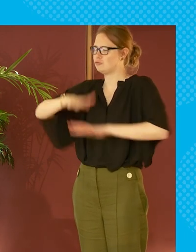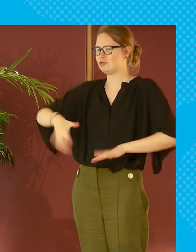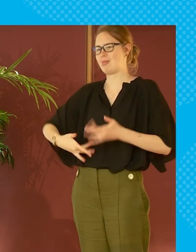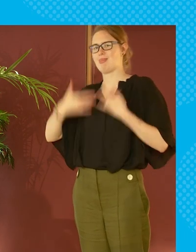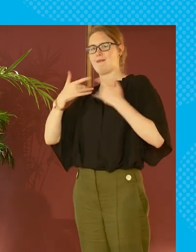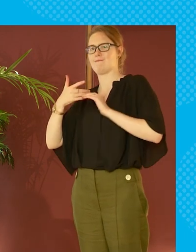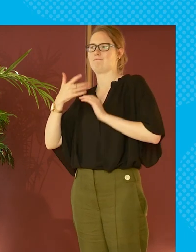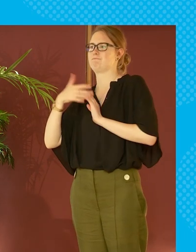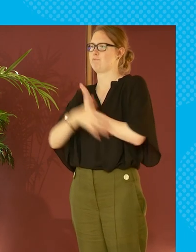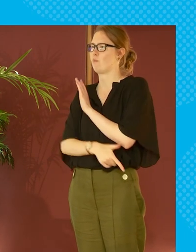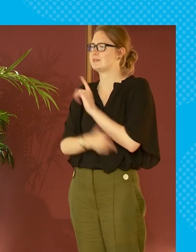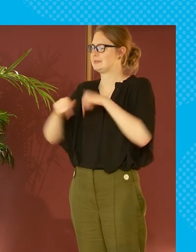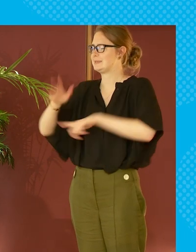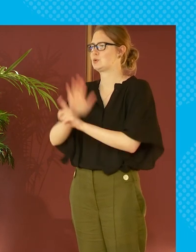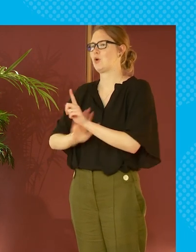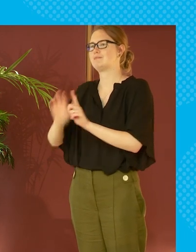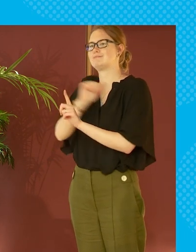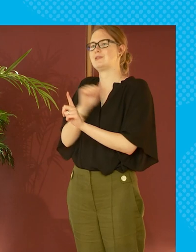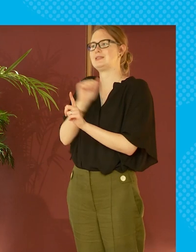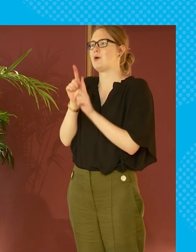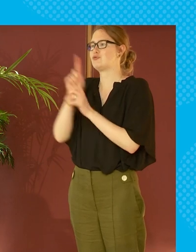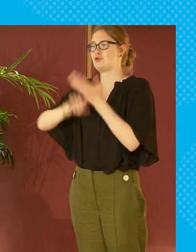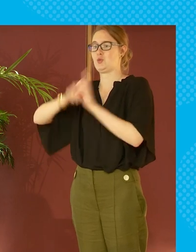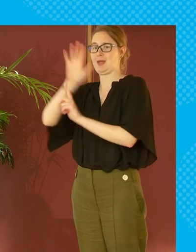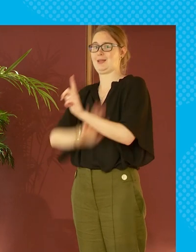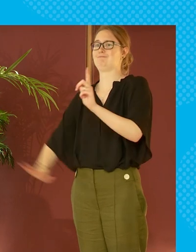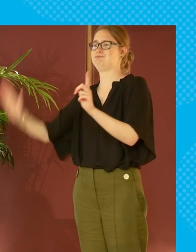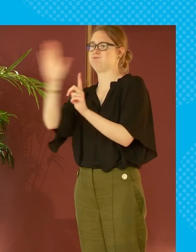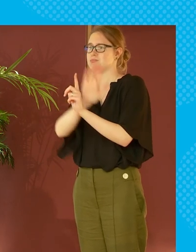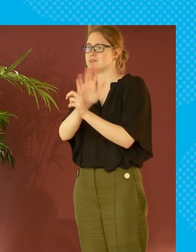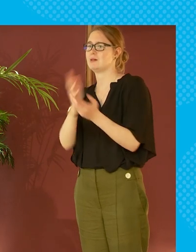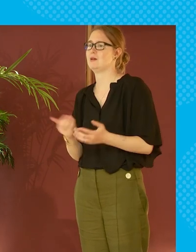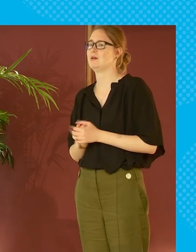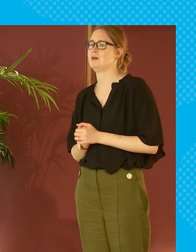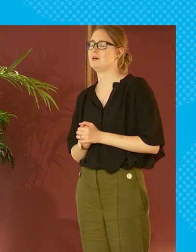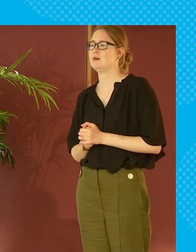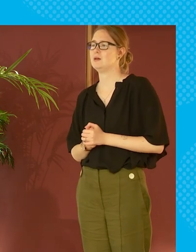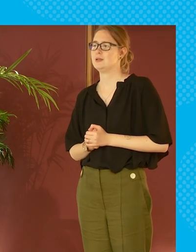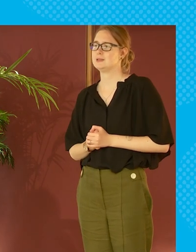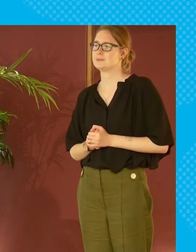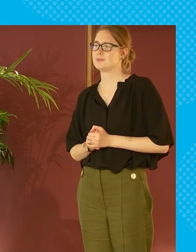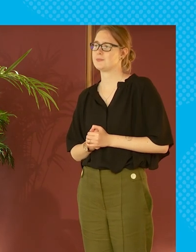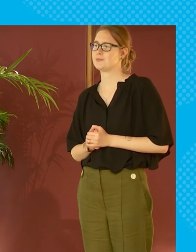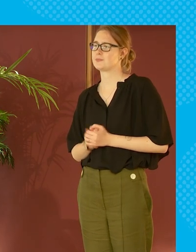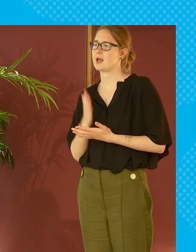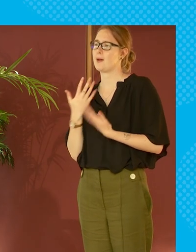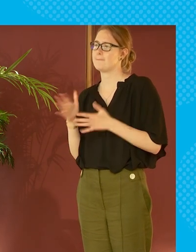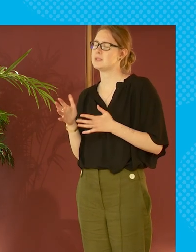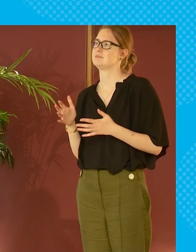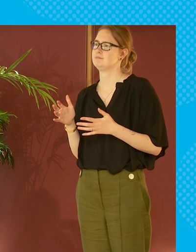amount of children that live in poverty uh in scotland but also uk wide and i was um